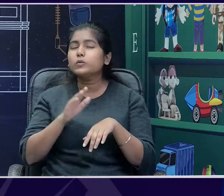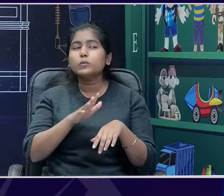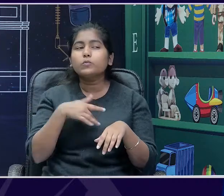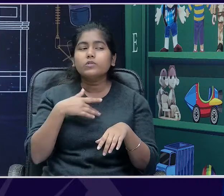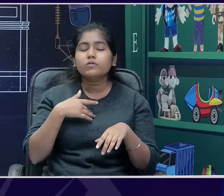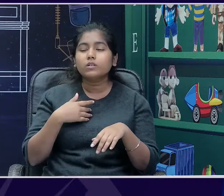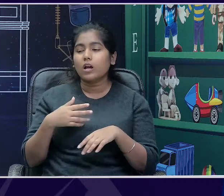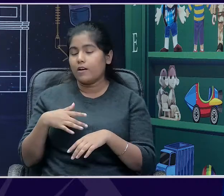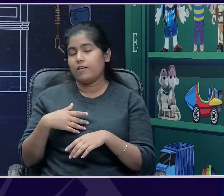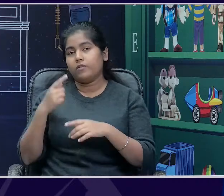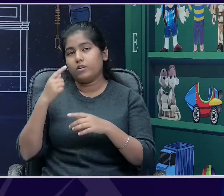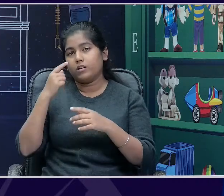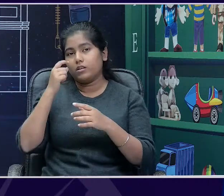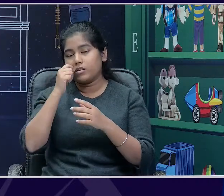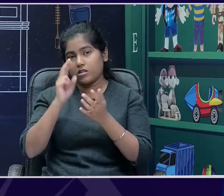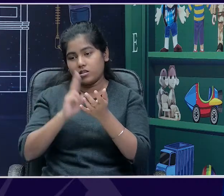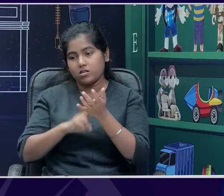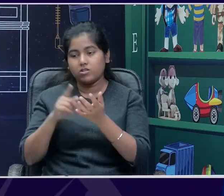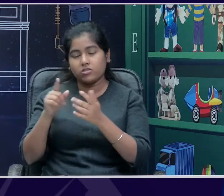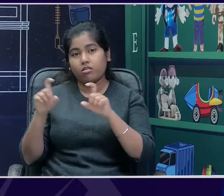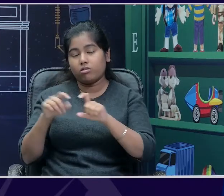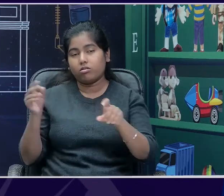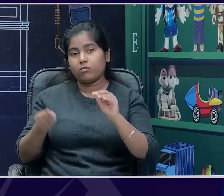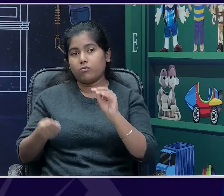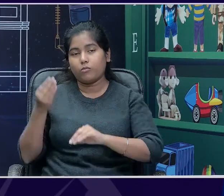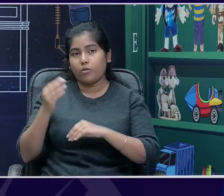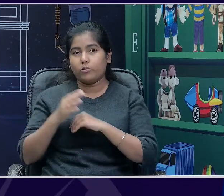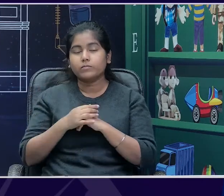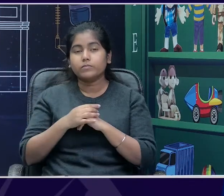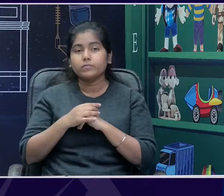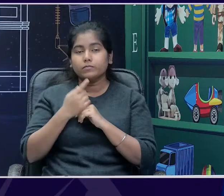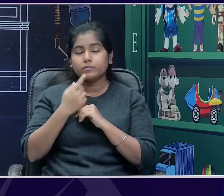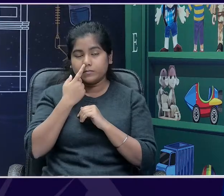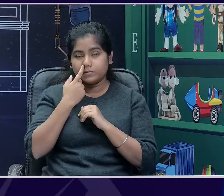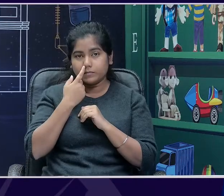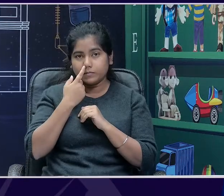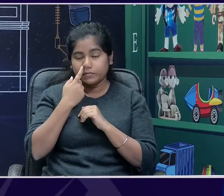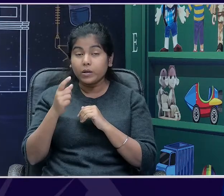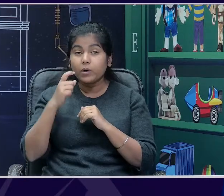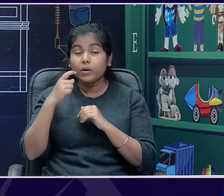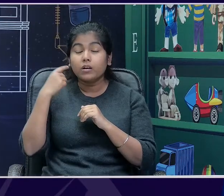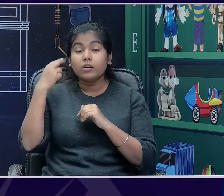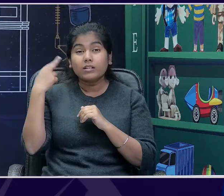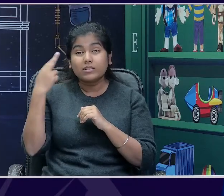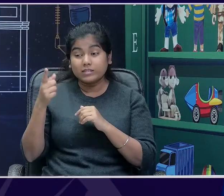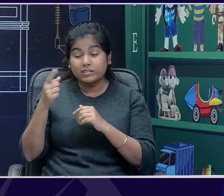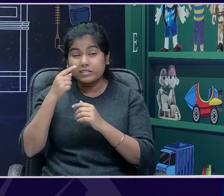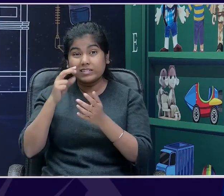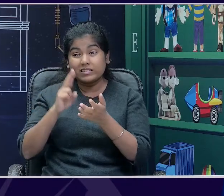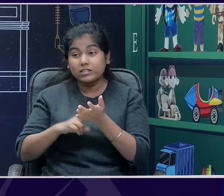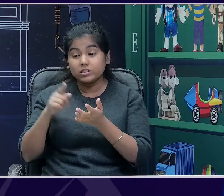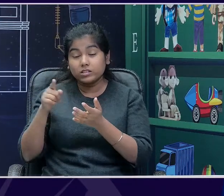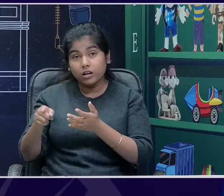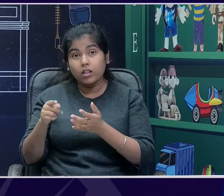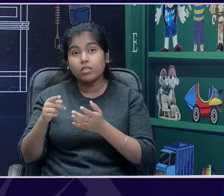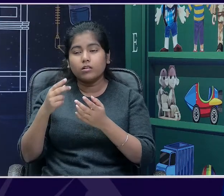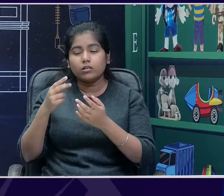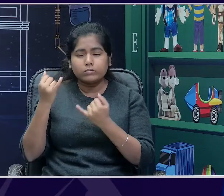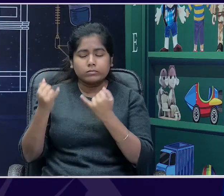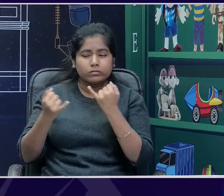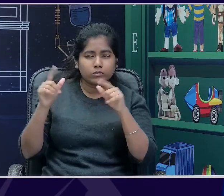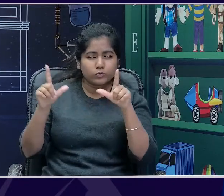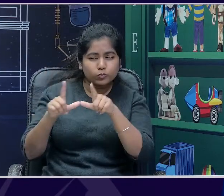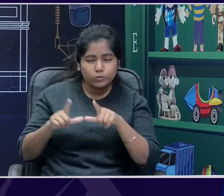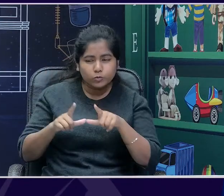think Nishad. Nishad, yeah, because he did investigations because he was curious to know about what kind